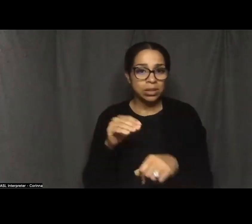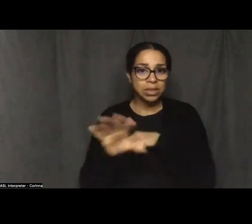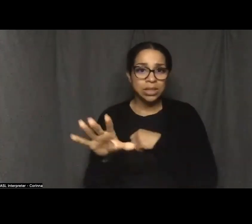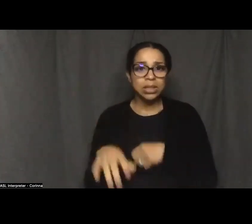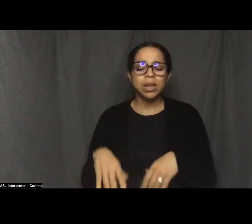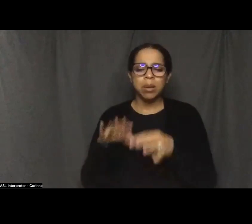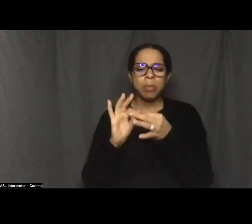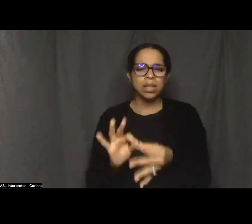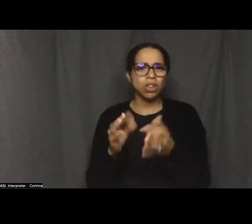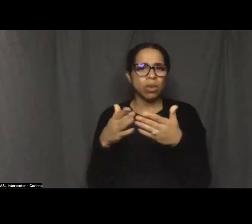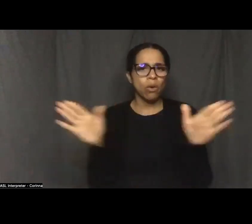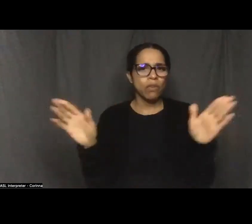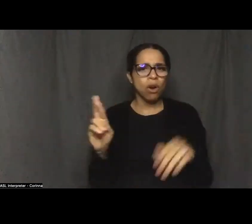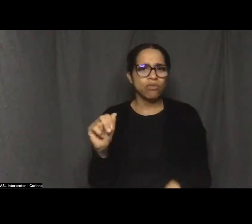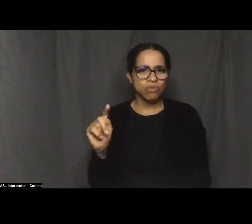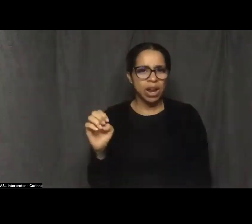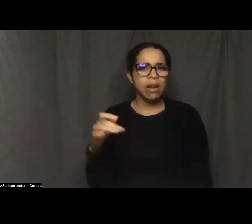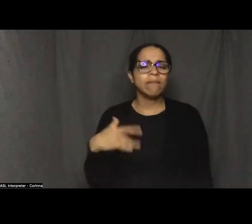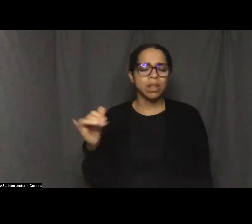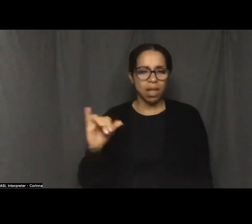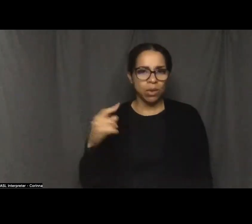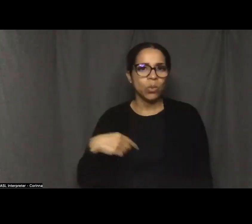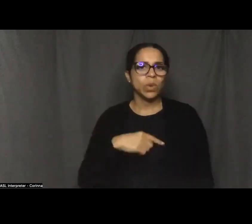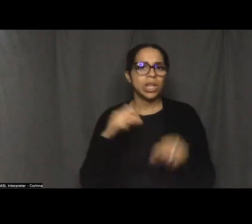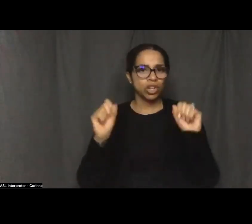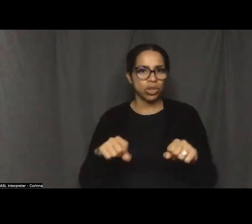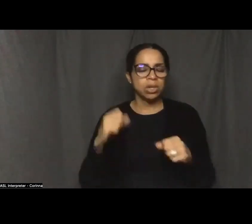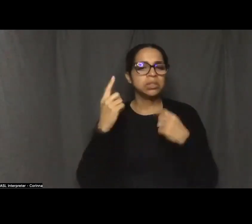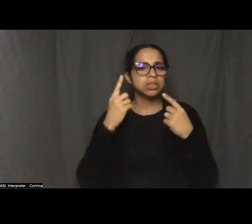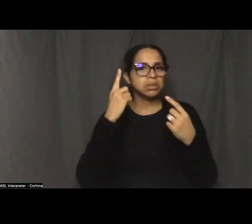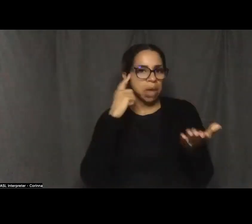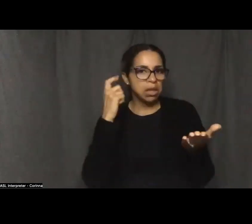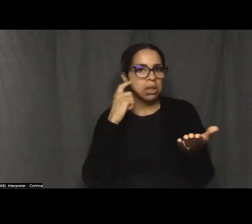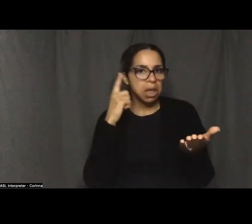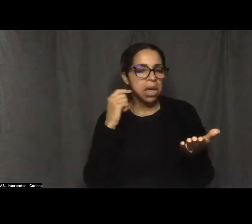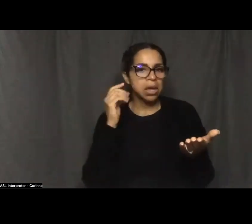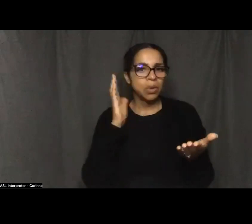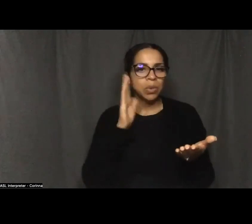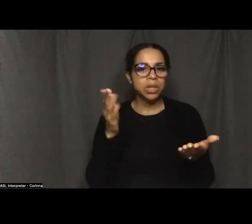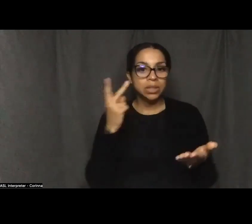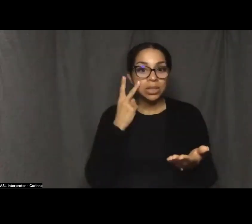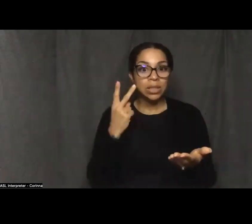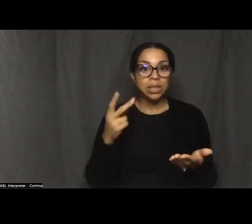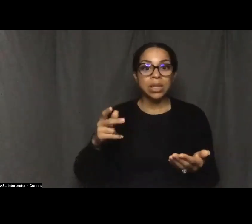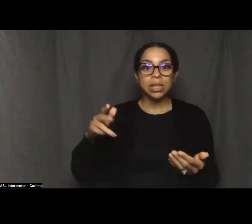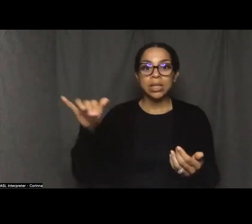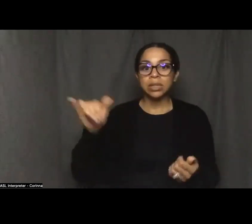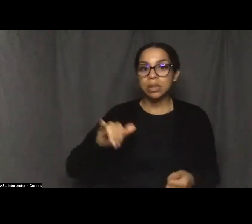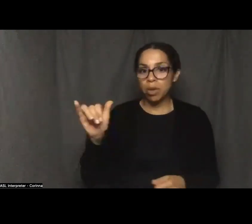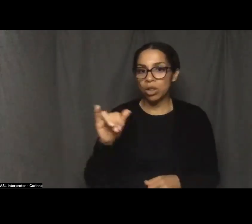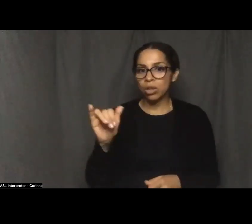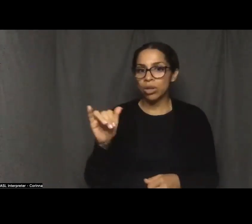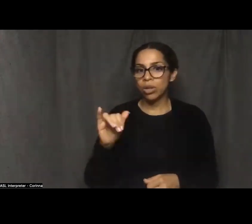the overall rate, I feel like we could speculate that we might see a similar drop for those kiddos living in those